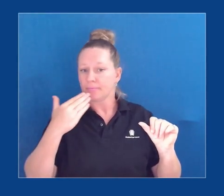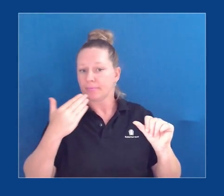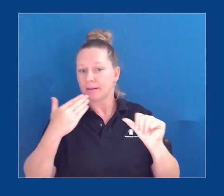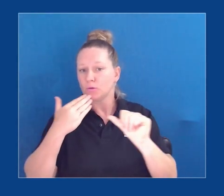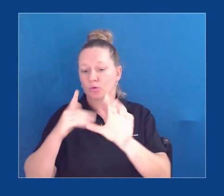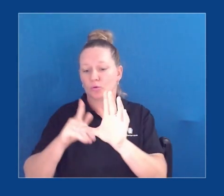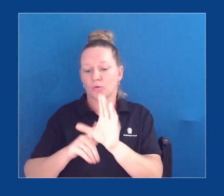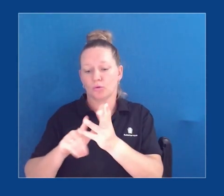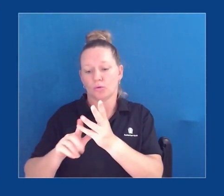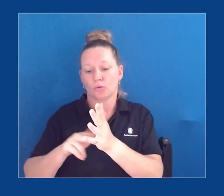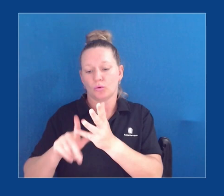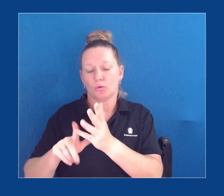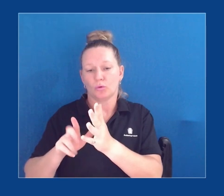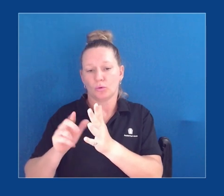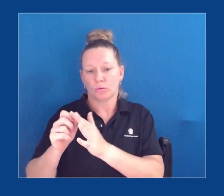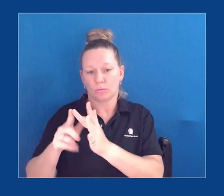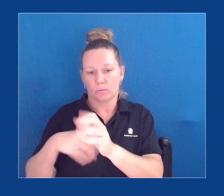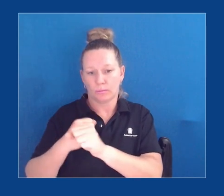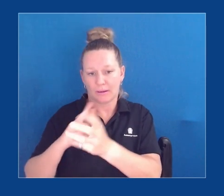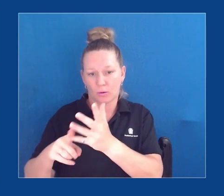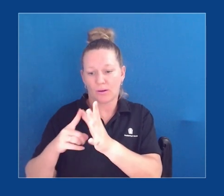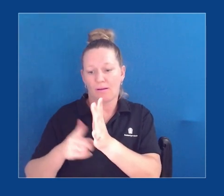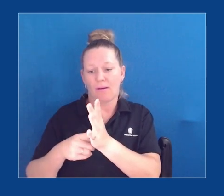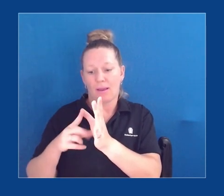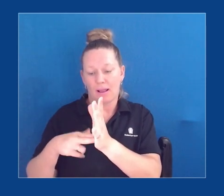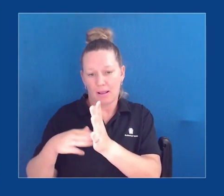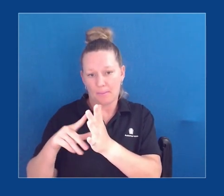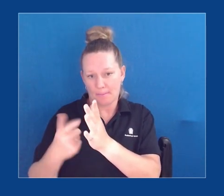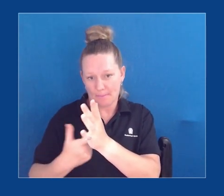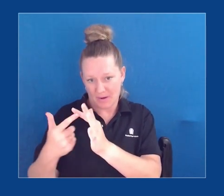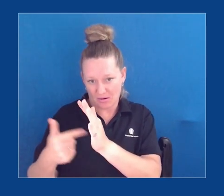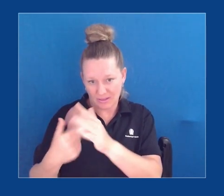Yunupingu, Professor Allan Marett, and yourself,